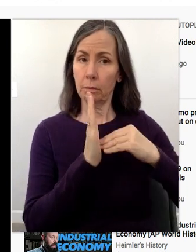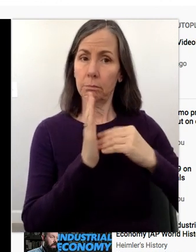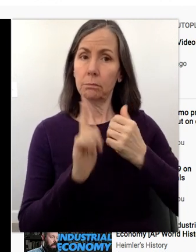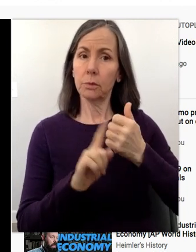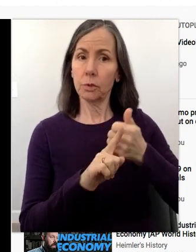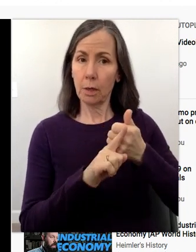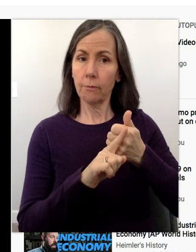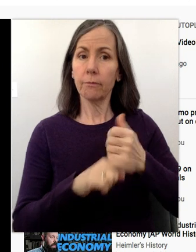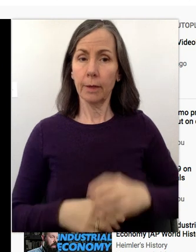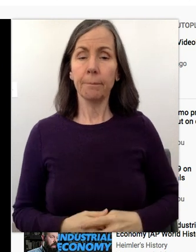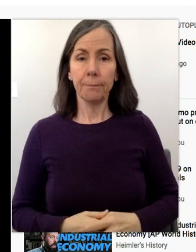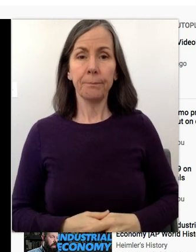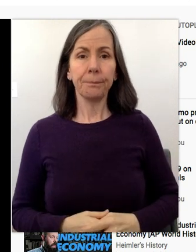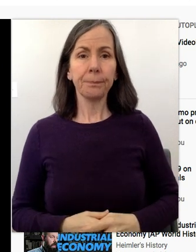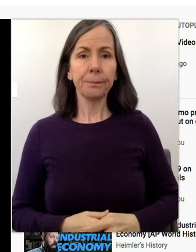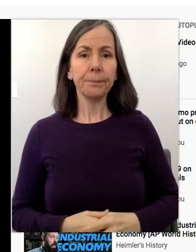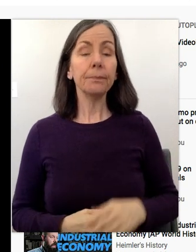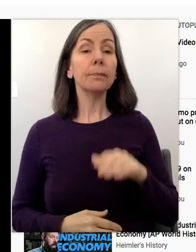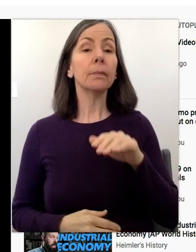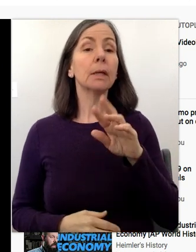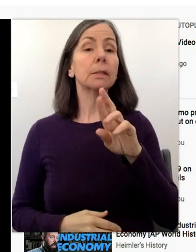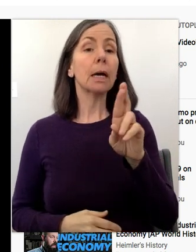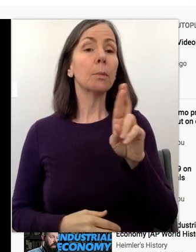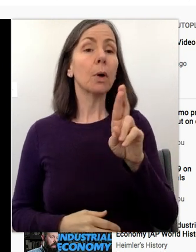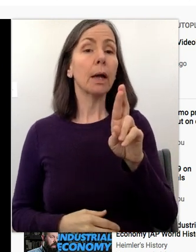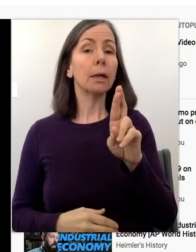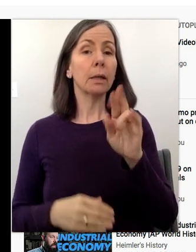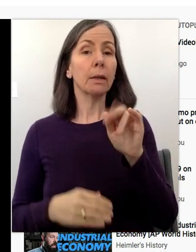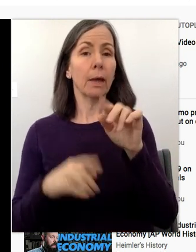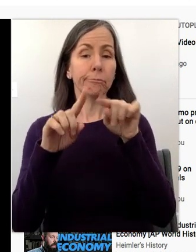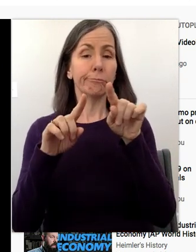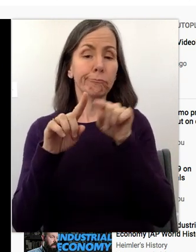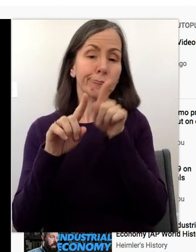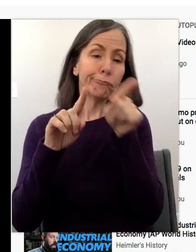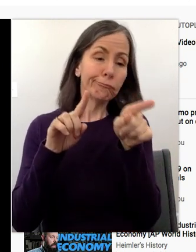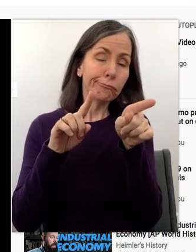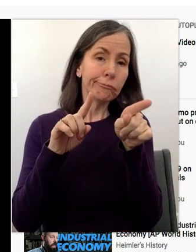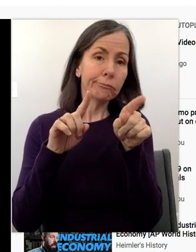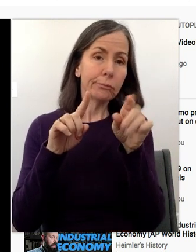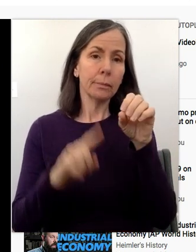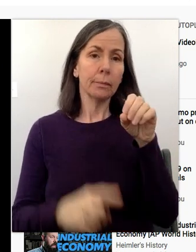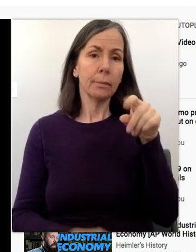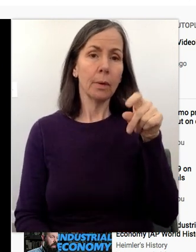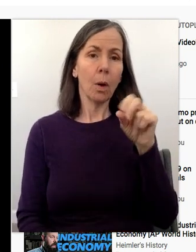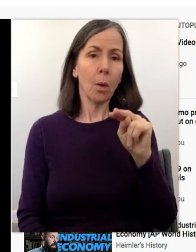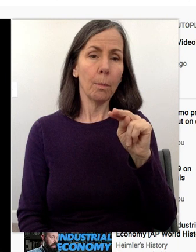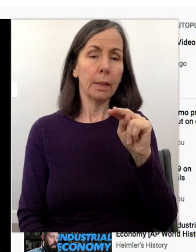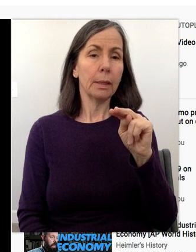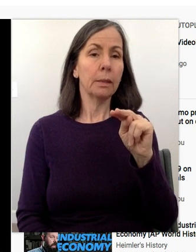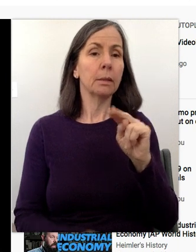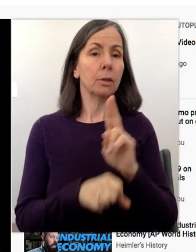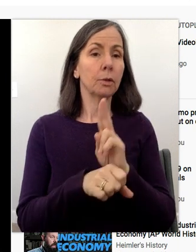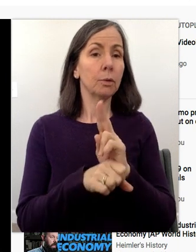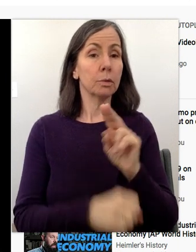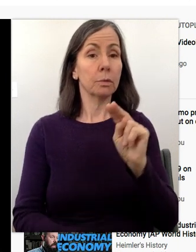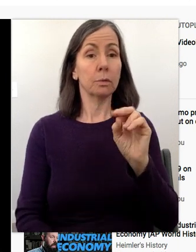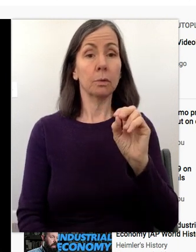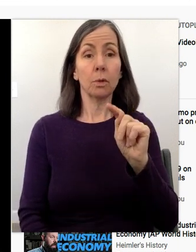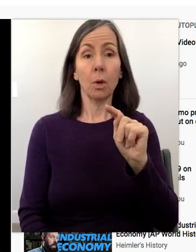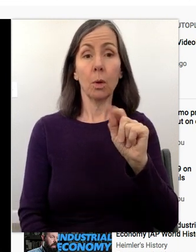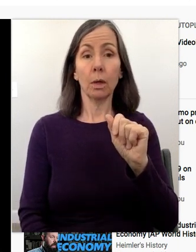Make sure on the top right to open this in Notability so you can practice.